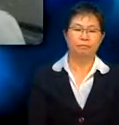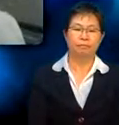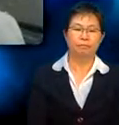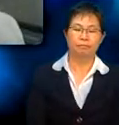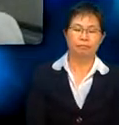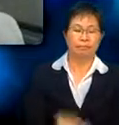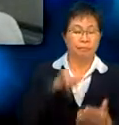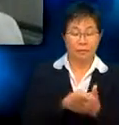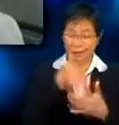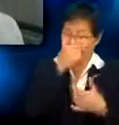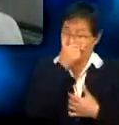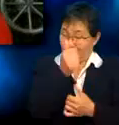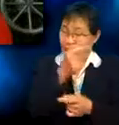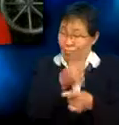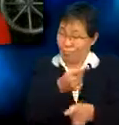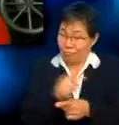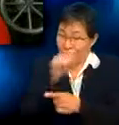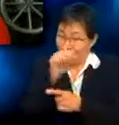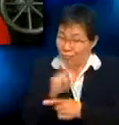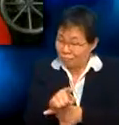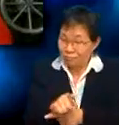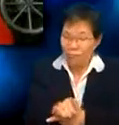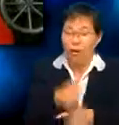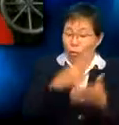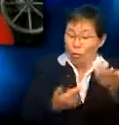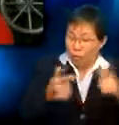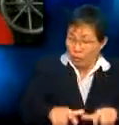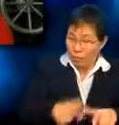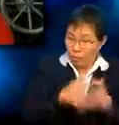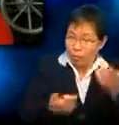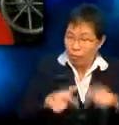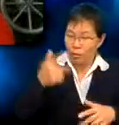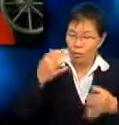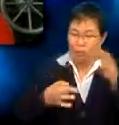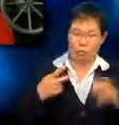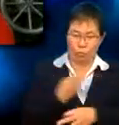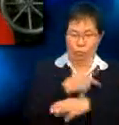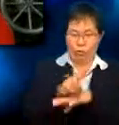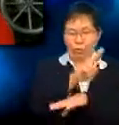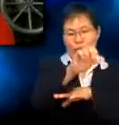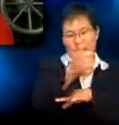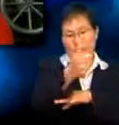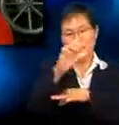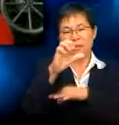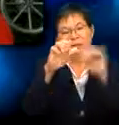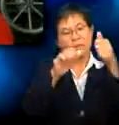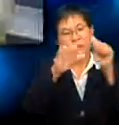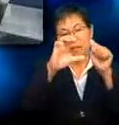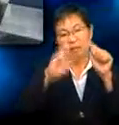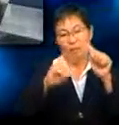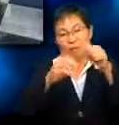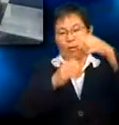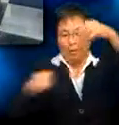That's interesting, isn't it? What do you think will happen if we use, say, a 10-centimeter pendulum,